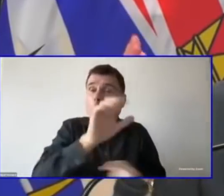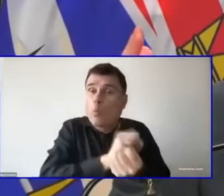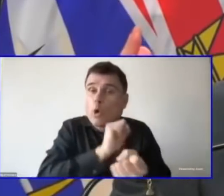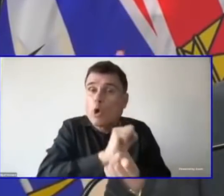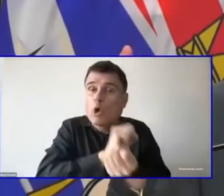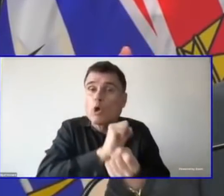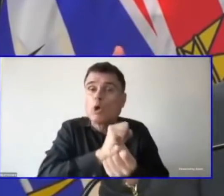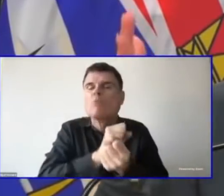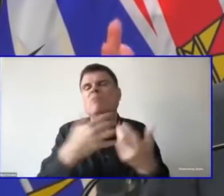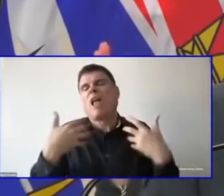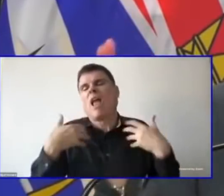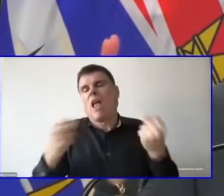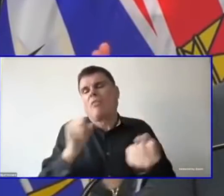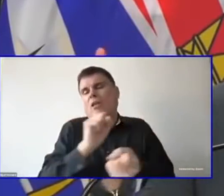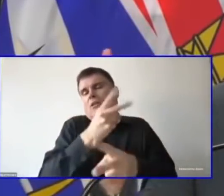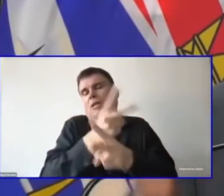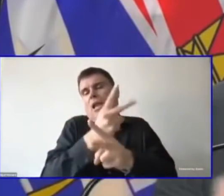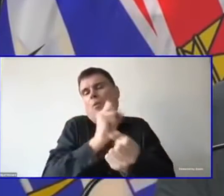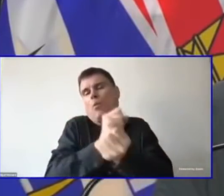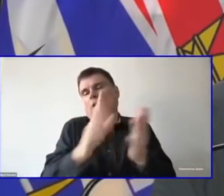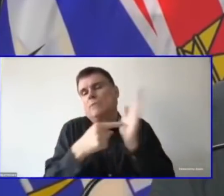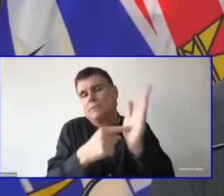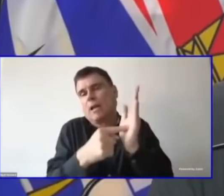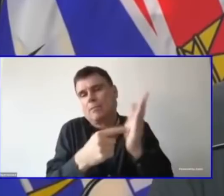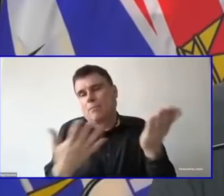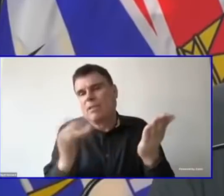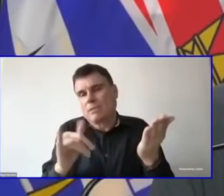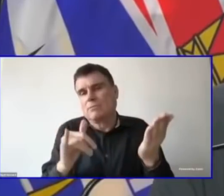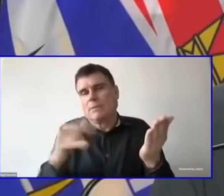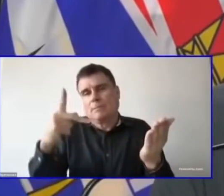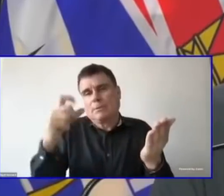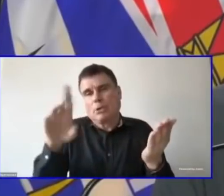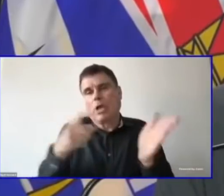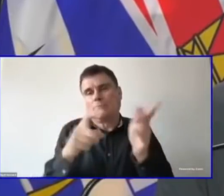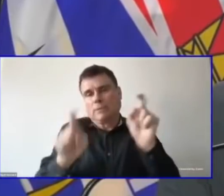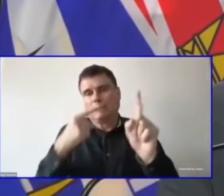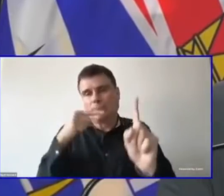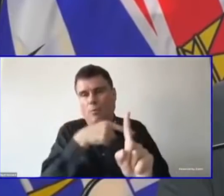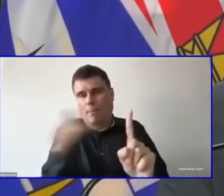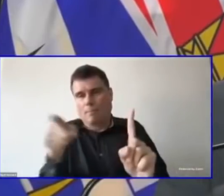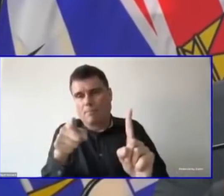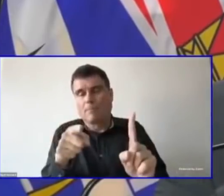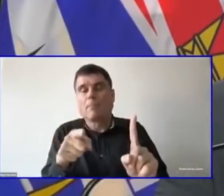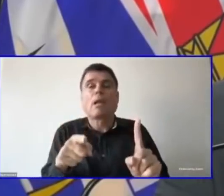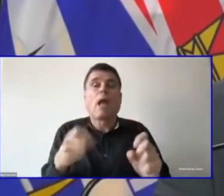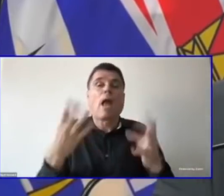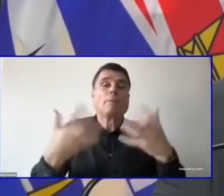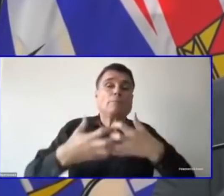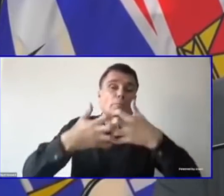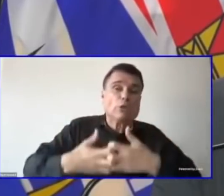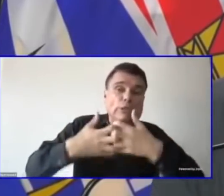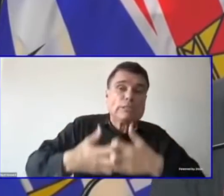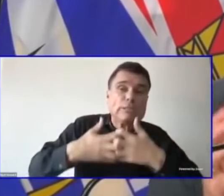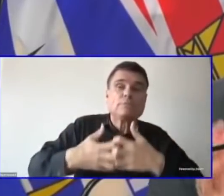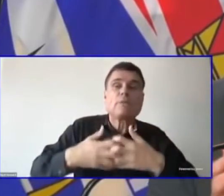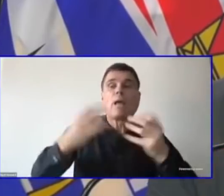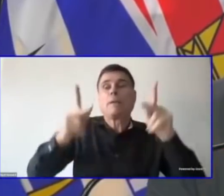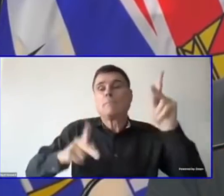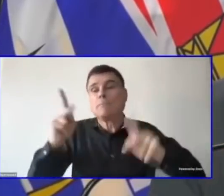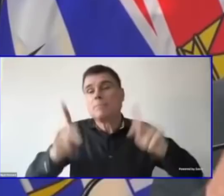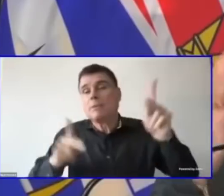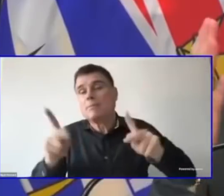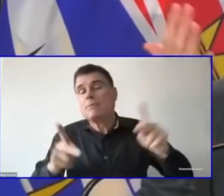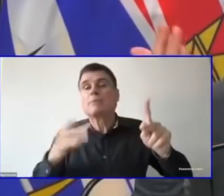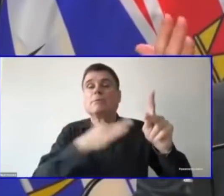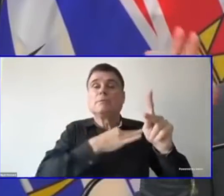that we have been planning. The maximum that we actually, capacity that we have in terms of machines, in terms of people in this